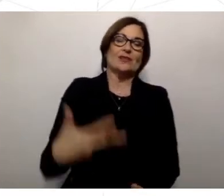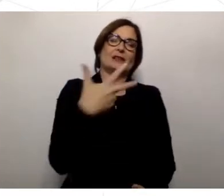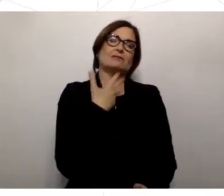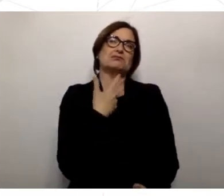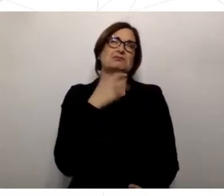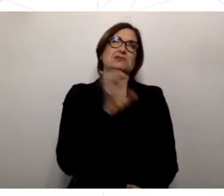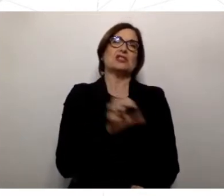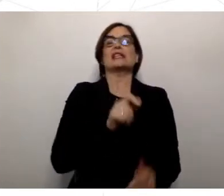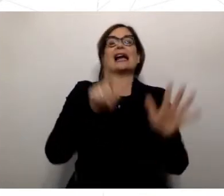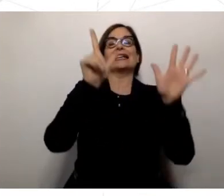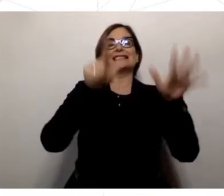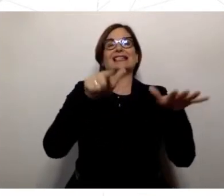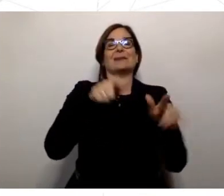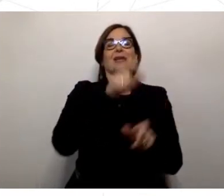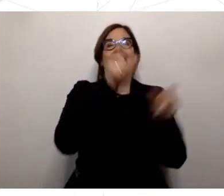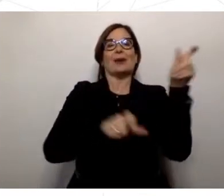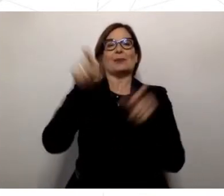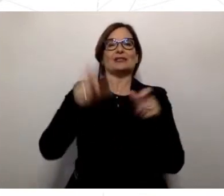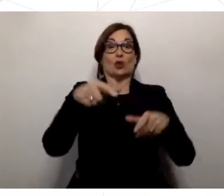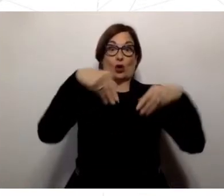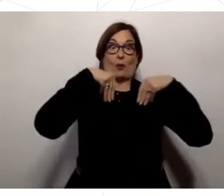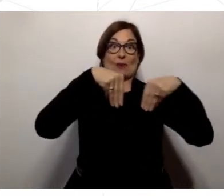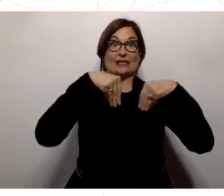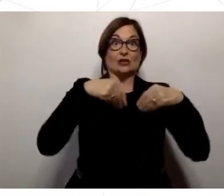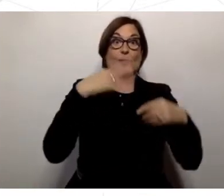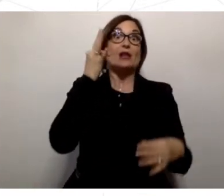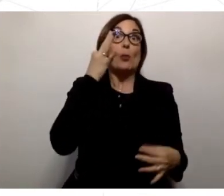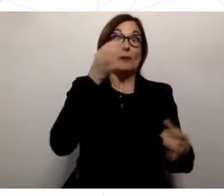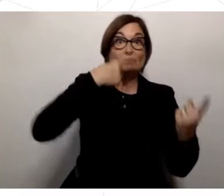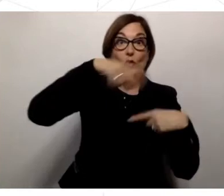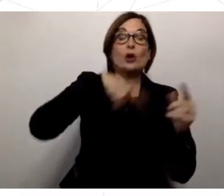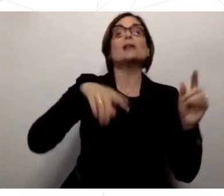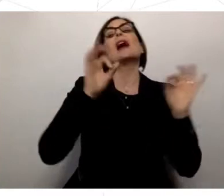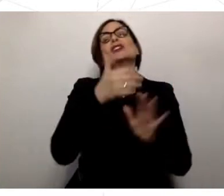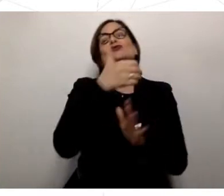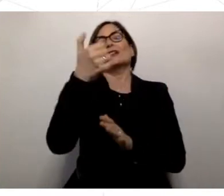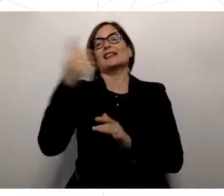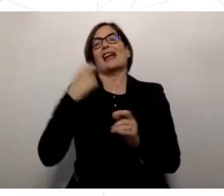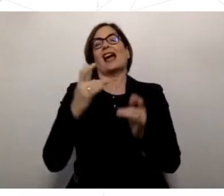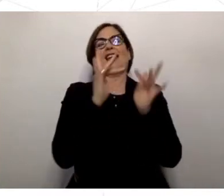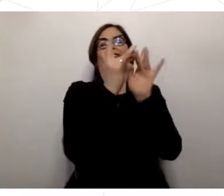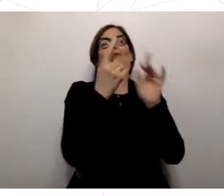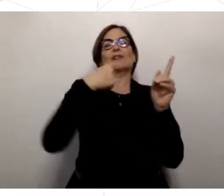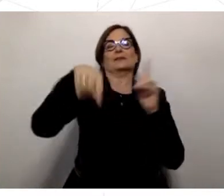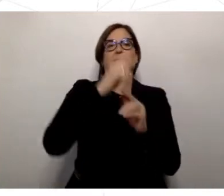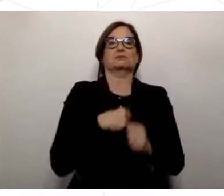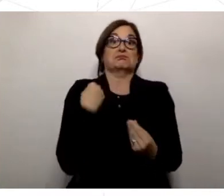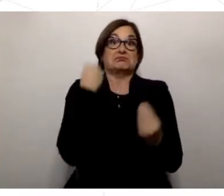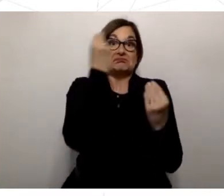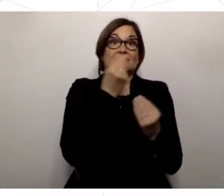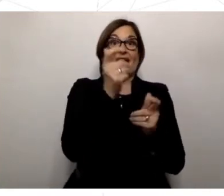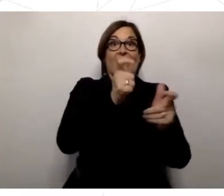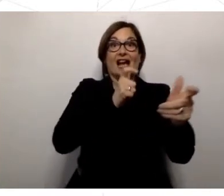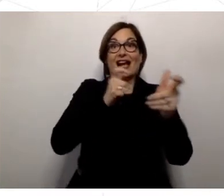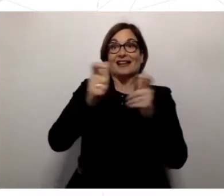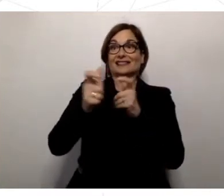We've had about 7,000 people come through our tours in person and hundreds virtually. We